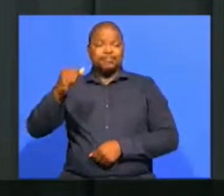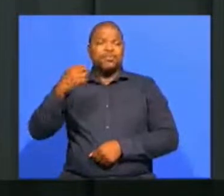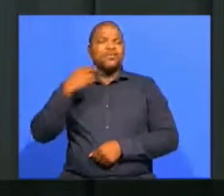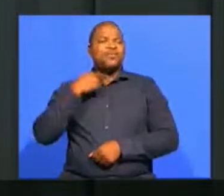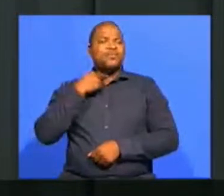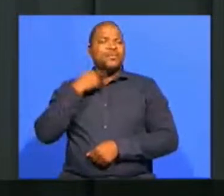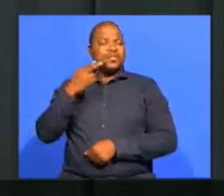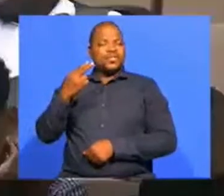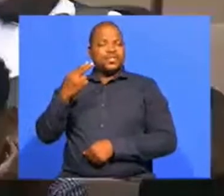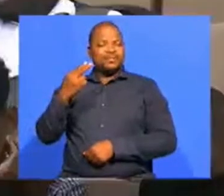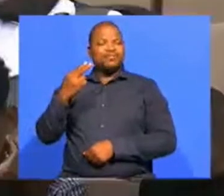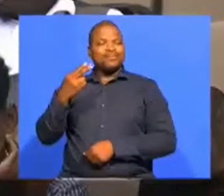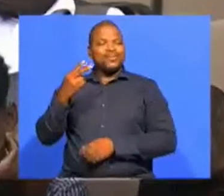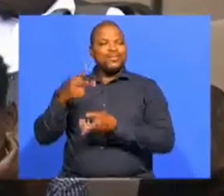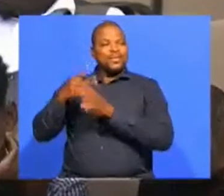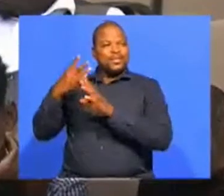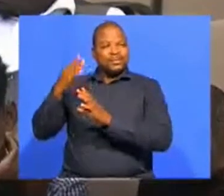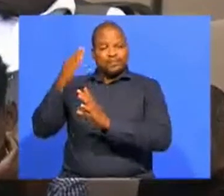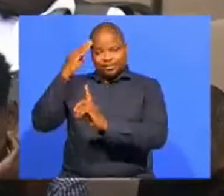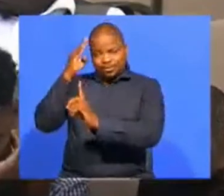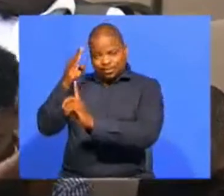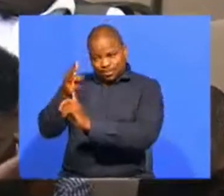I'll face our visitor